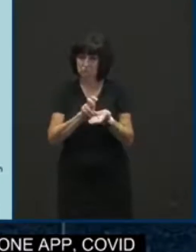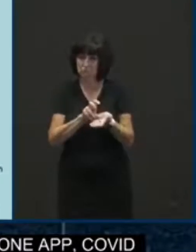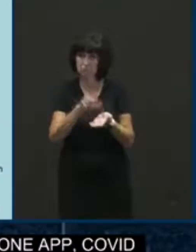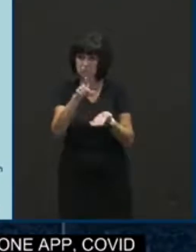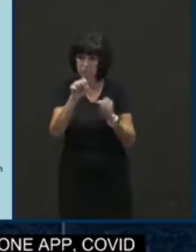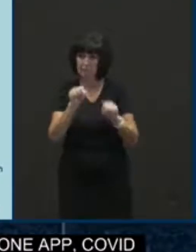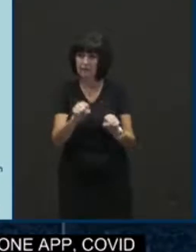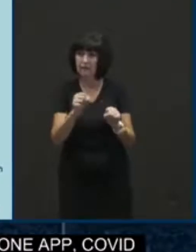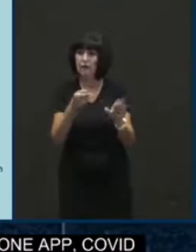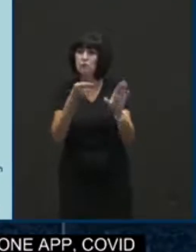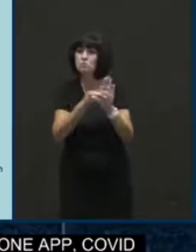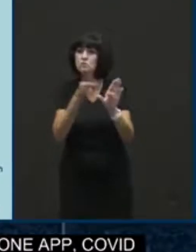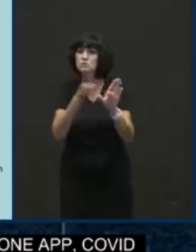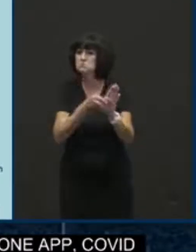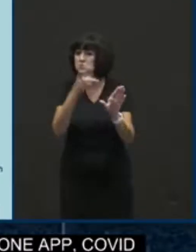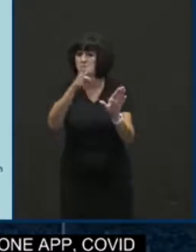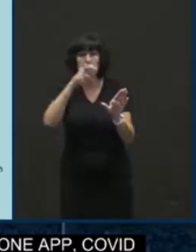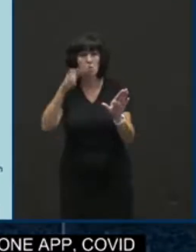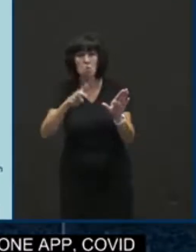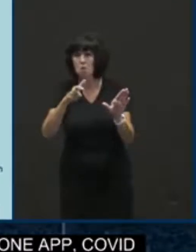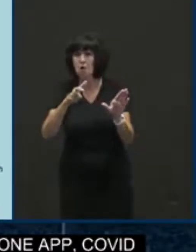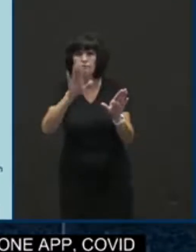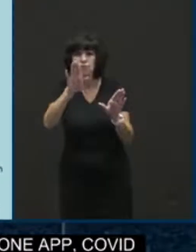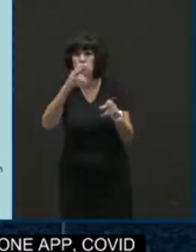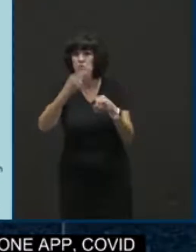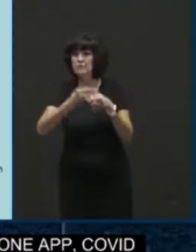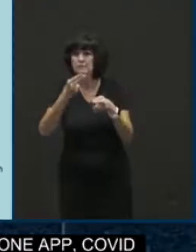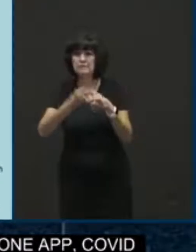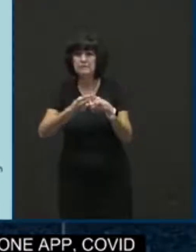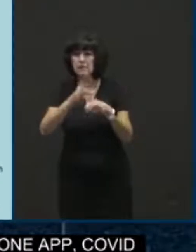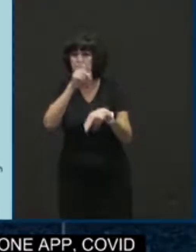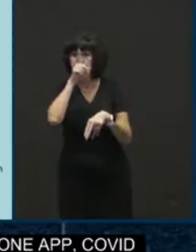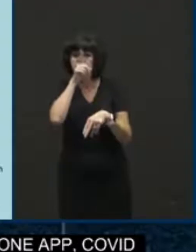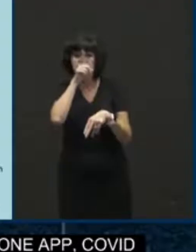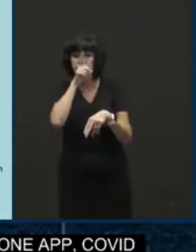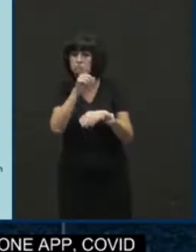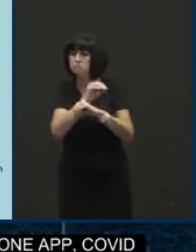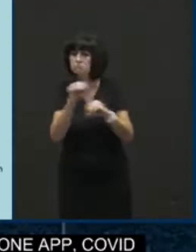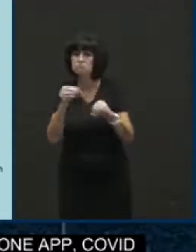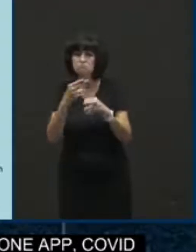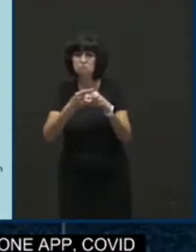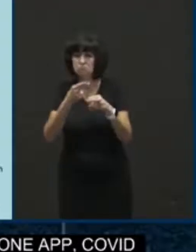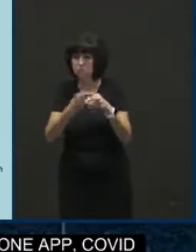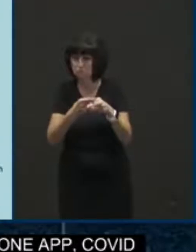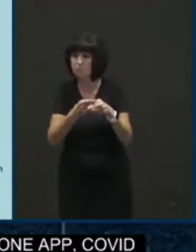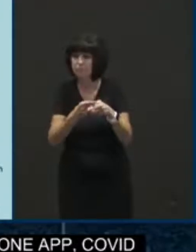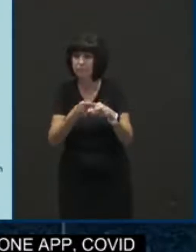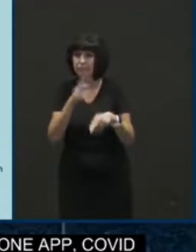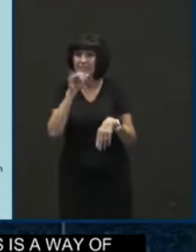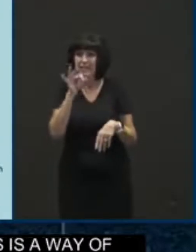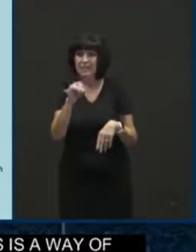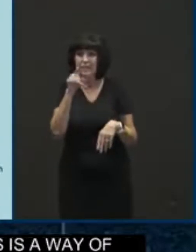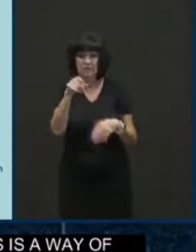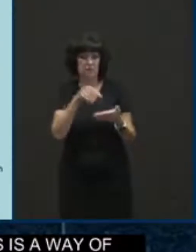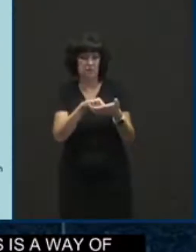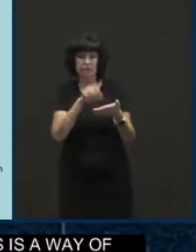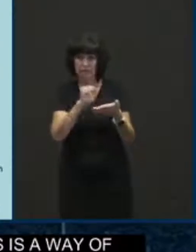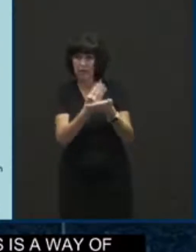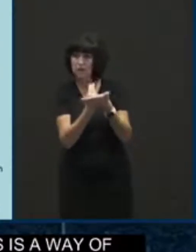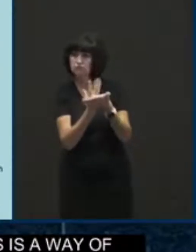participating anonymously into an app on your phone that would alert you if you've come in contact with somebody